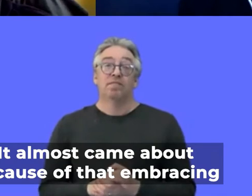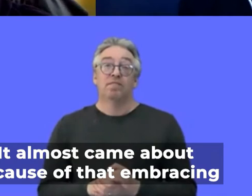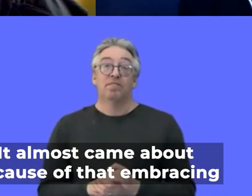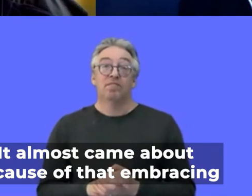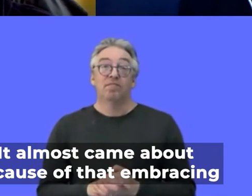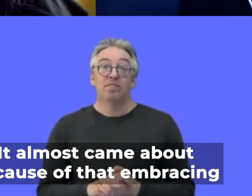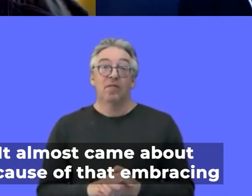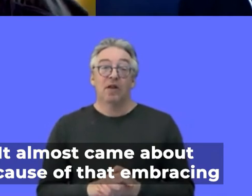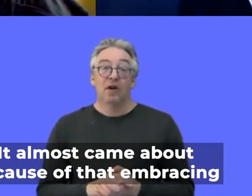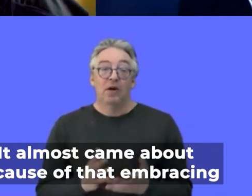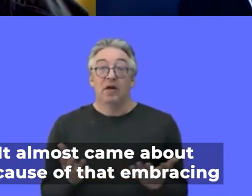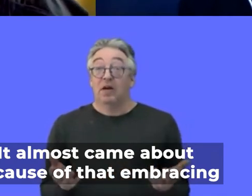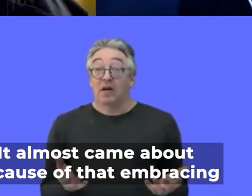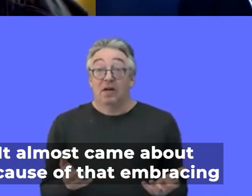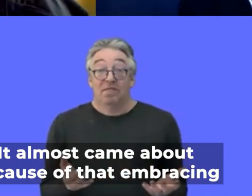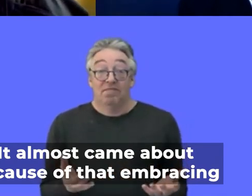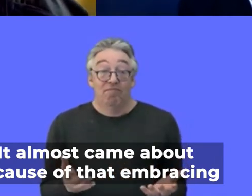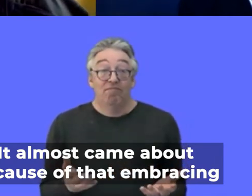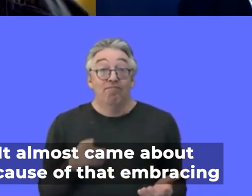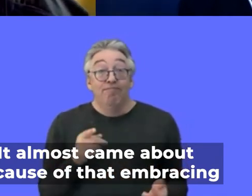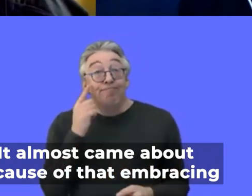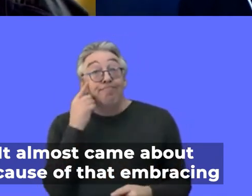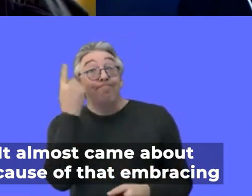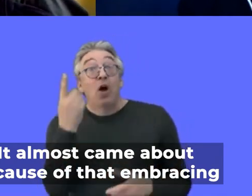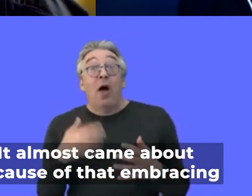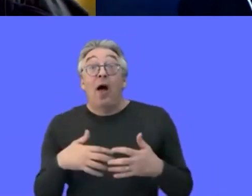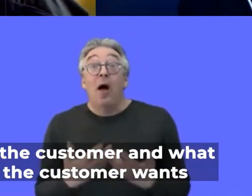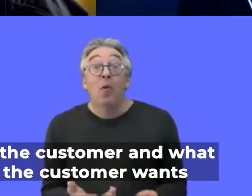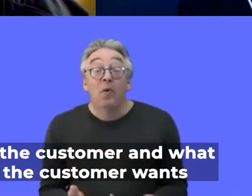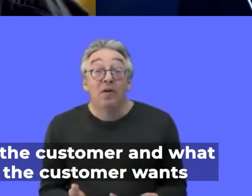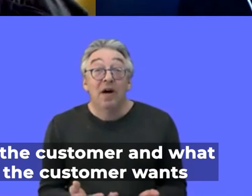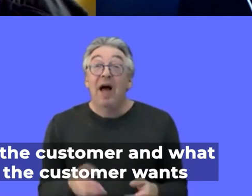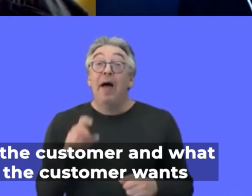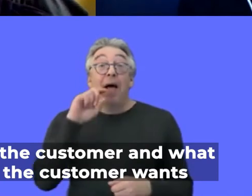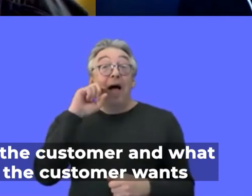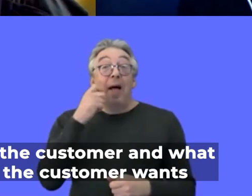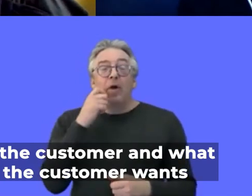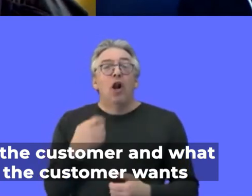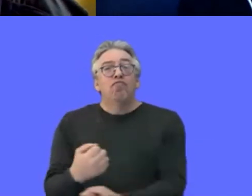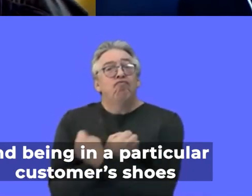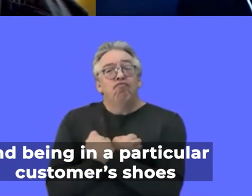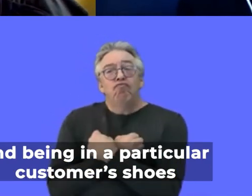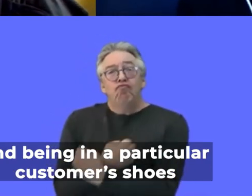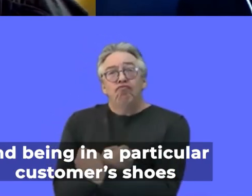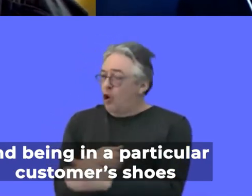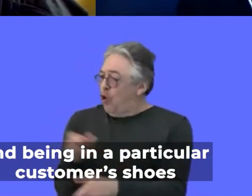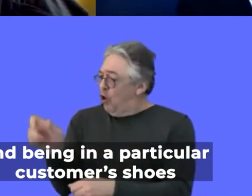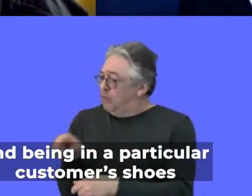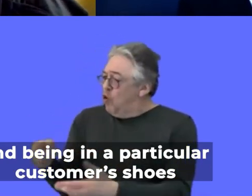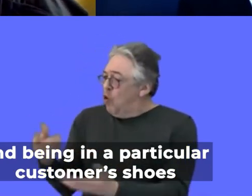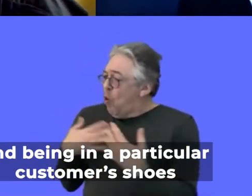about because of that embracing of the customer and what the customer wants, and being